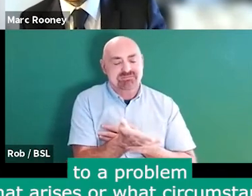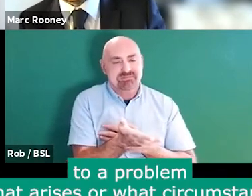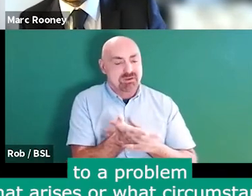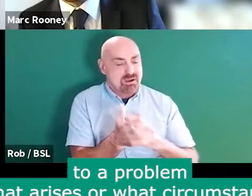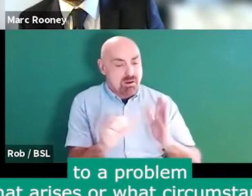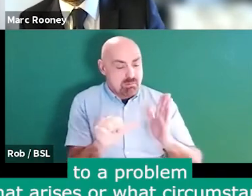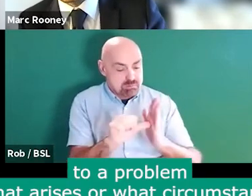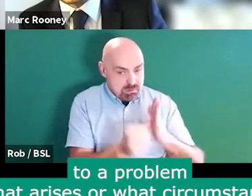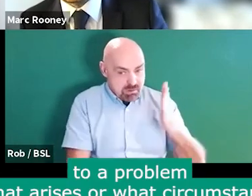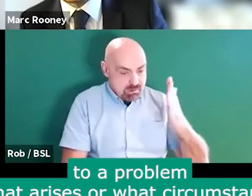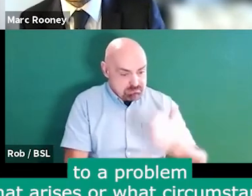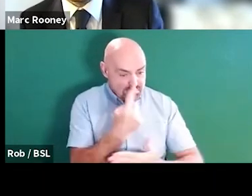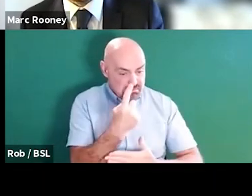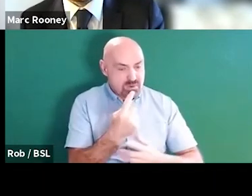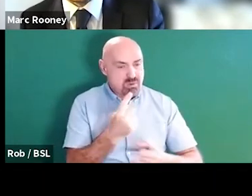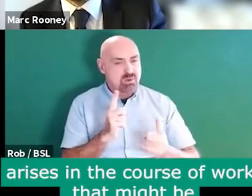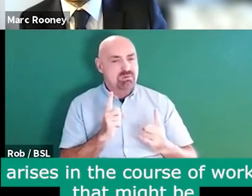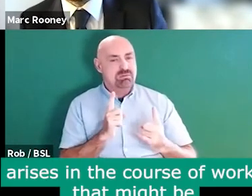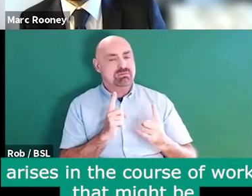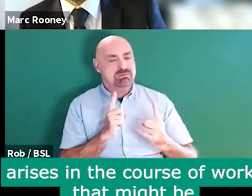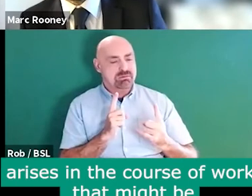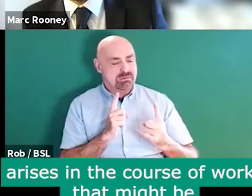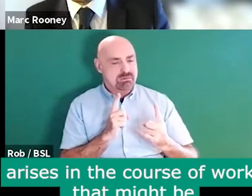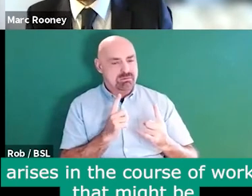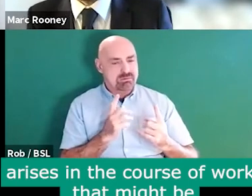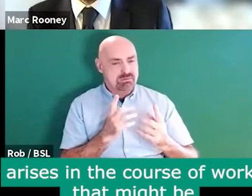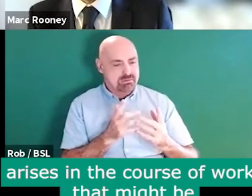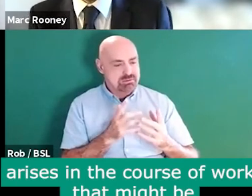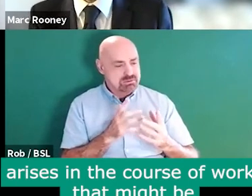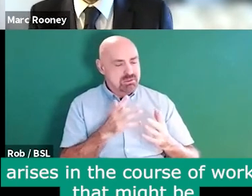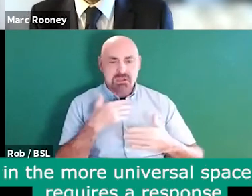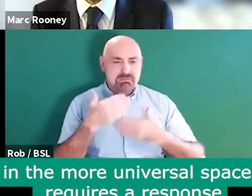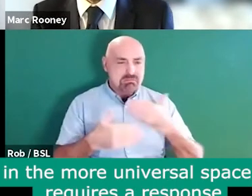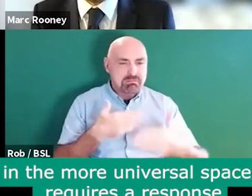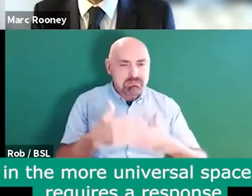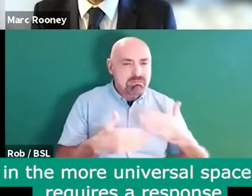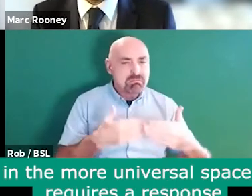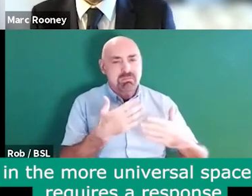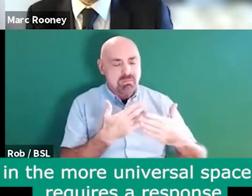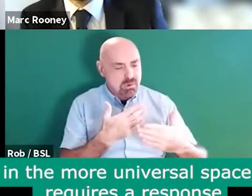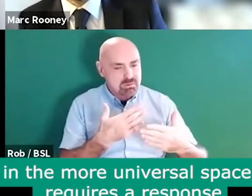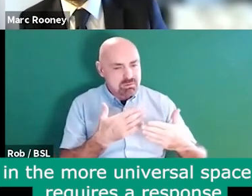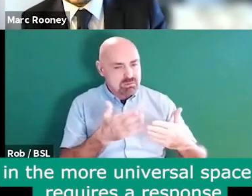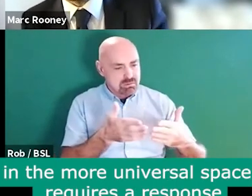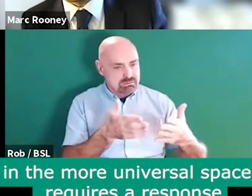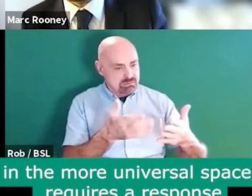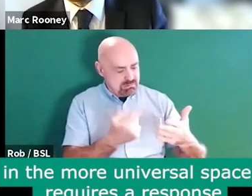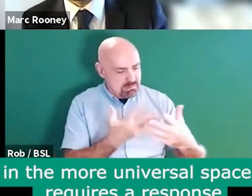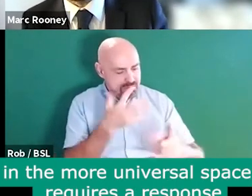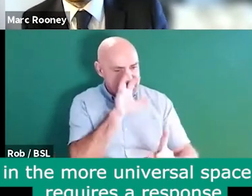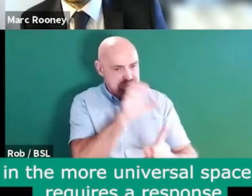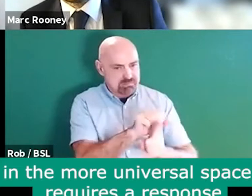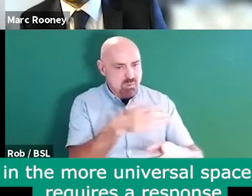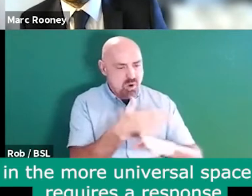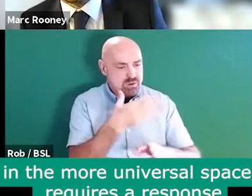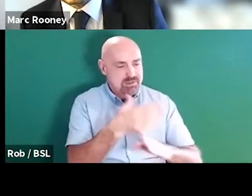know, arises, or a circumstance arises in the course of work that might be in the sort of more universal space, requires a response